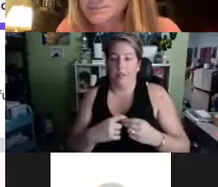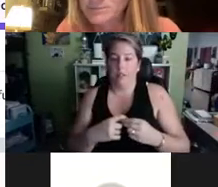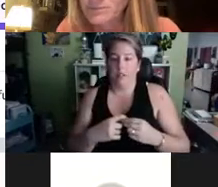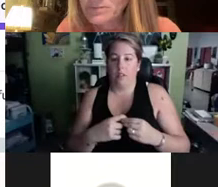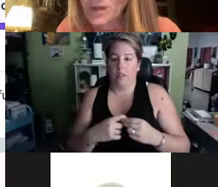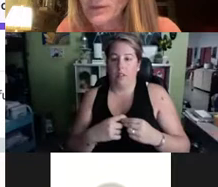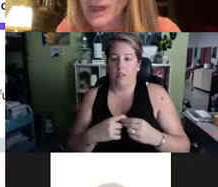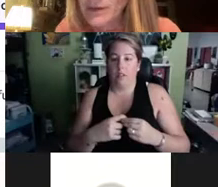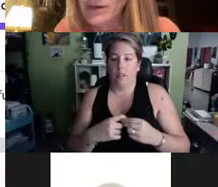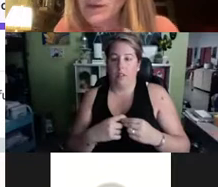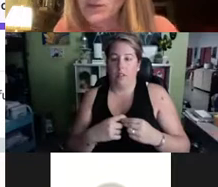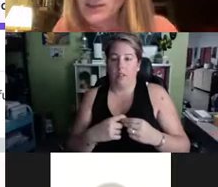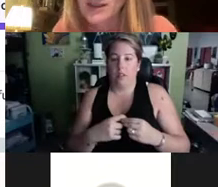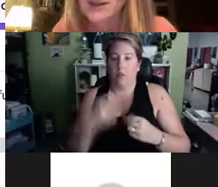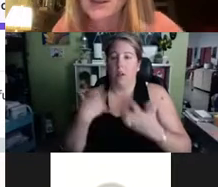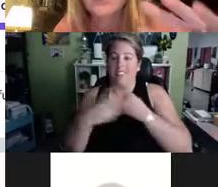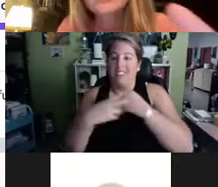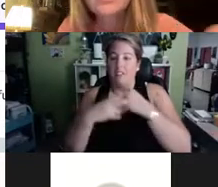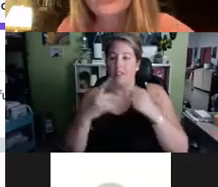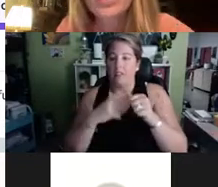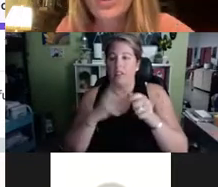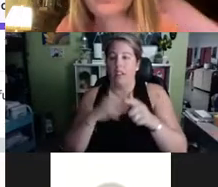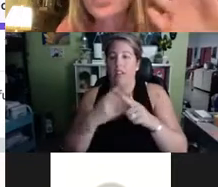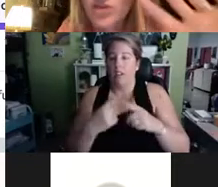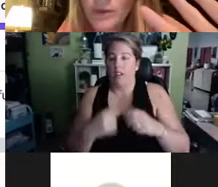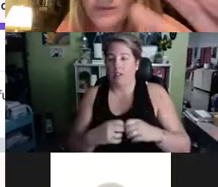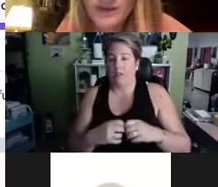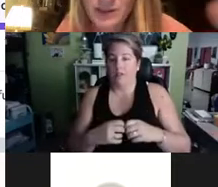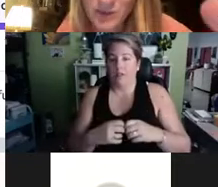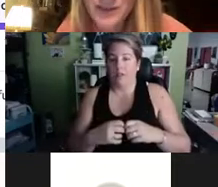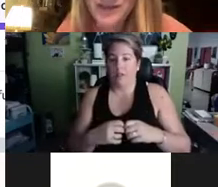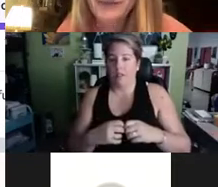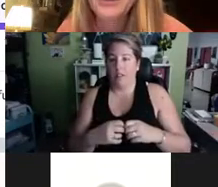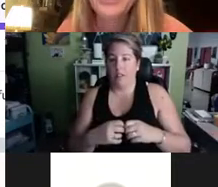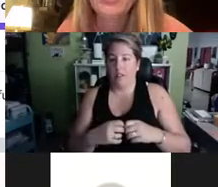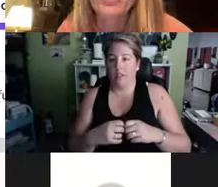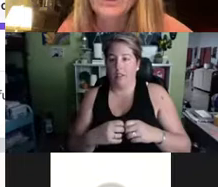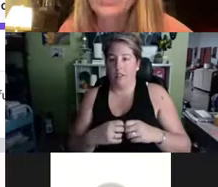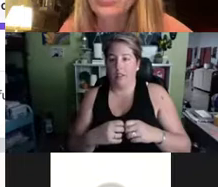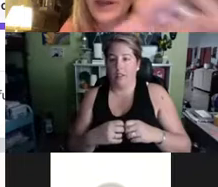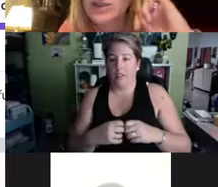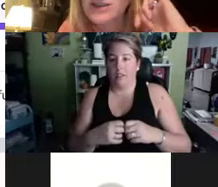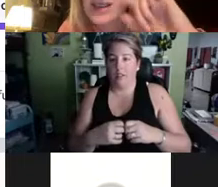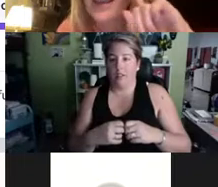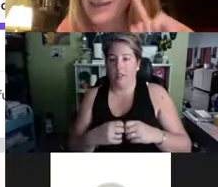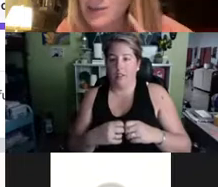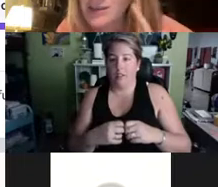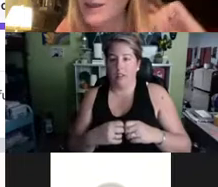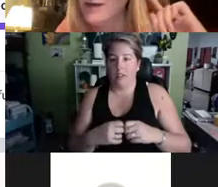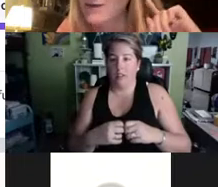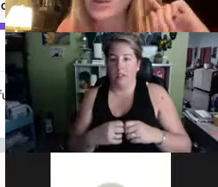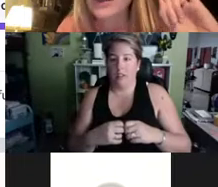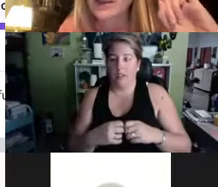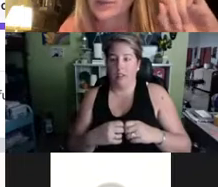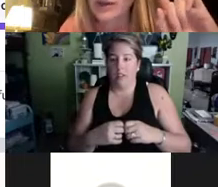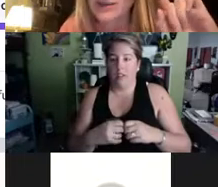it. But I want to also just see this. So let's say you have so much information that you will need 2 pages. Let's just see. I